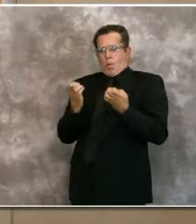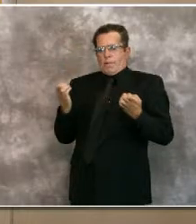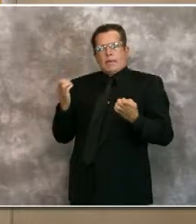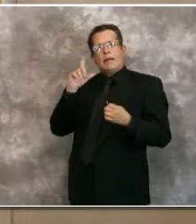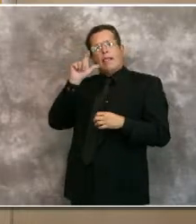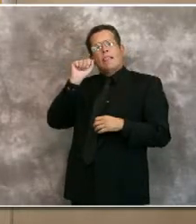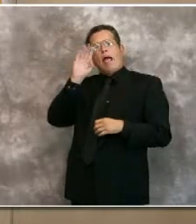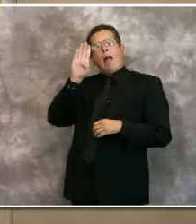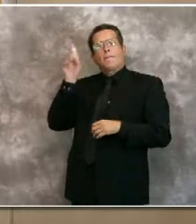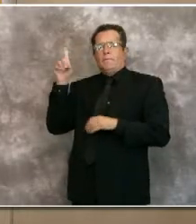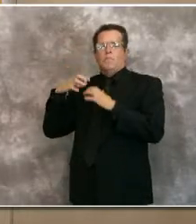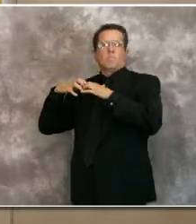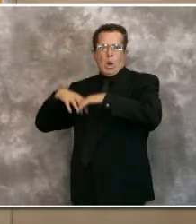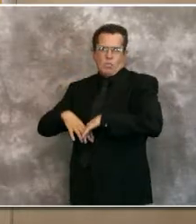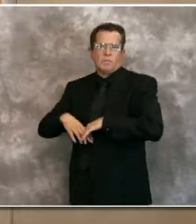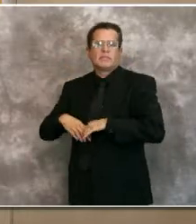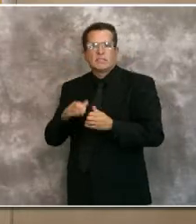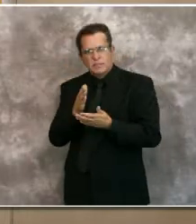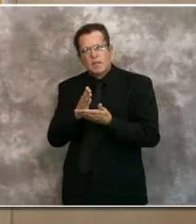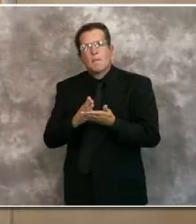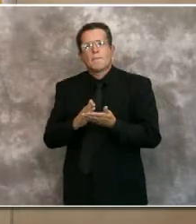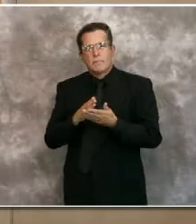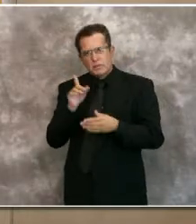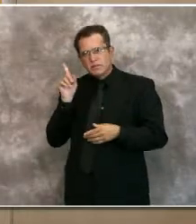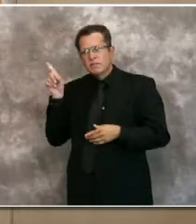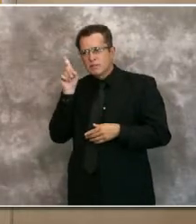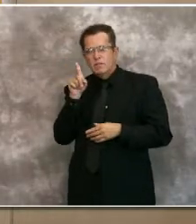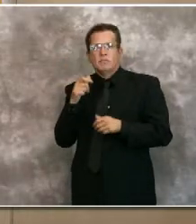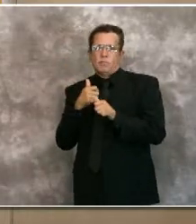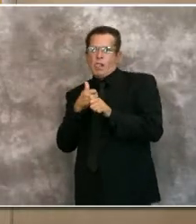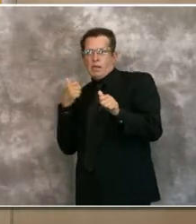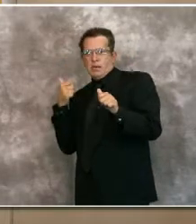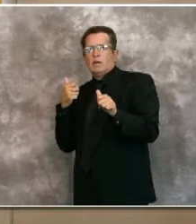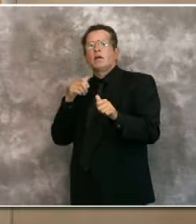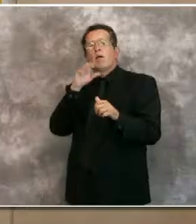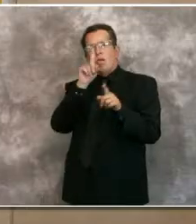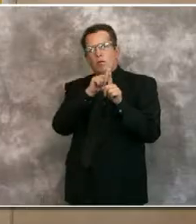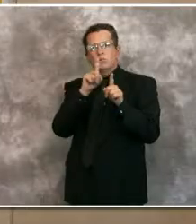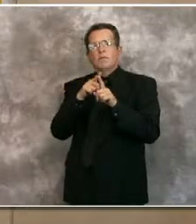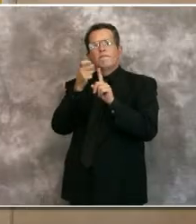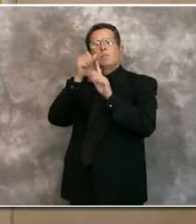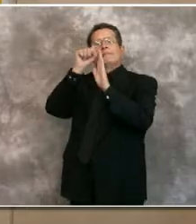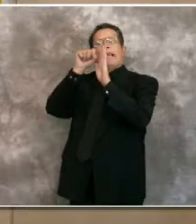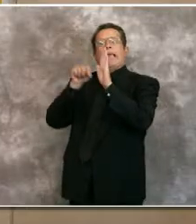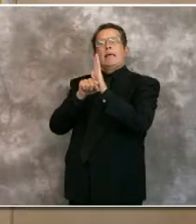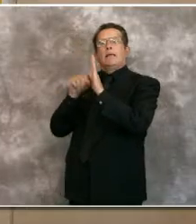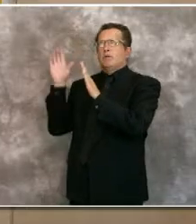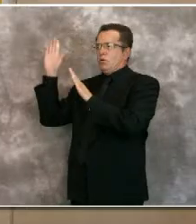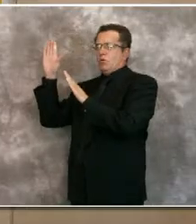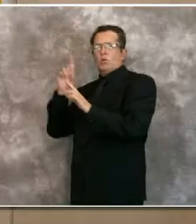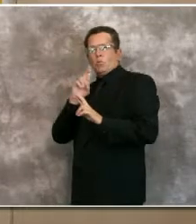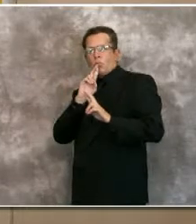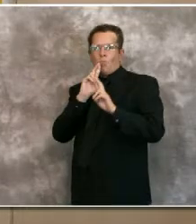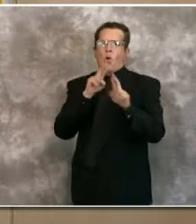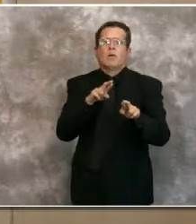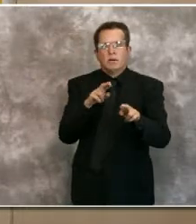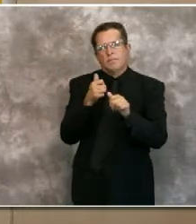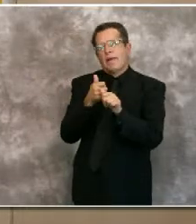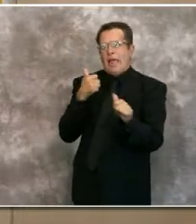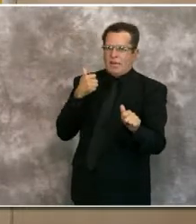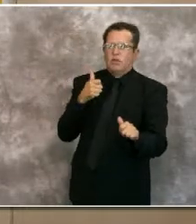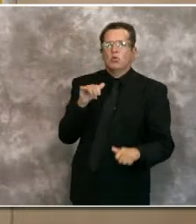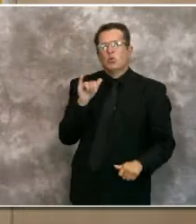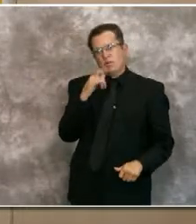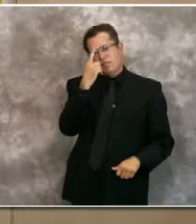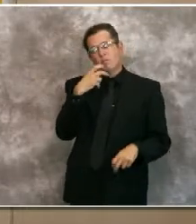equipment. And then we also had delays in batchings from the state. So those were the issues that